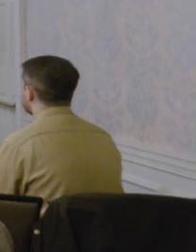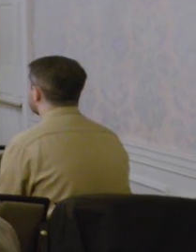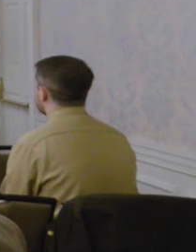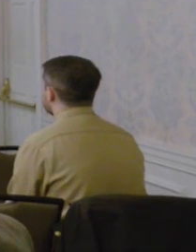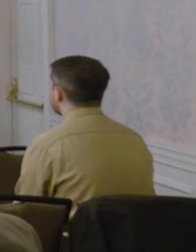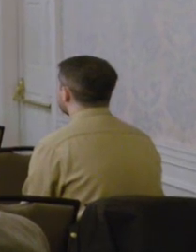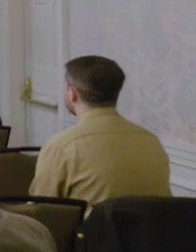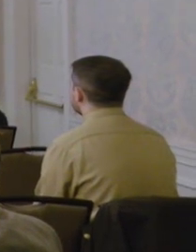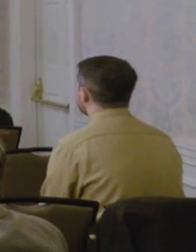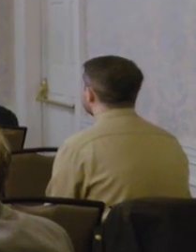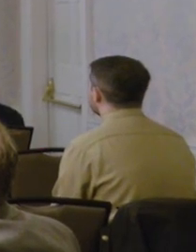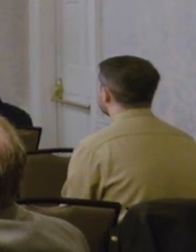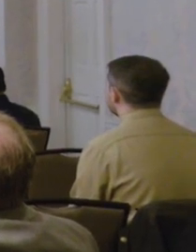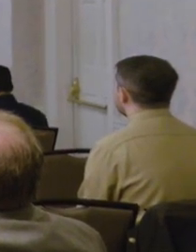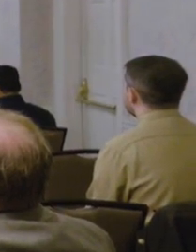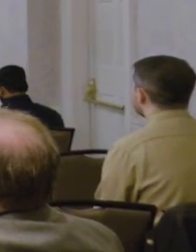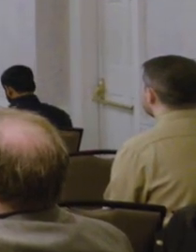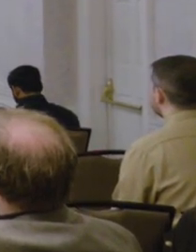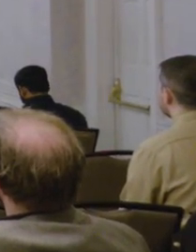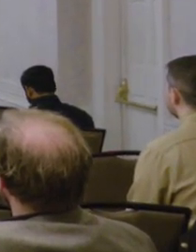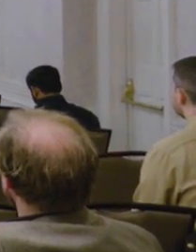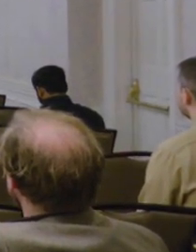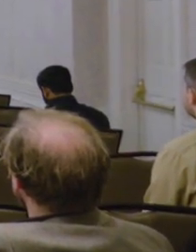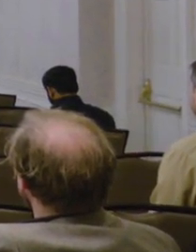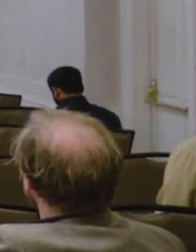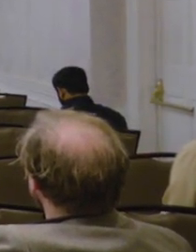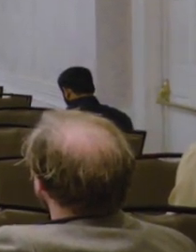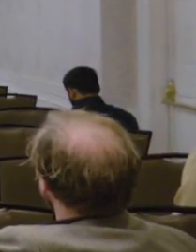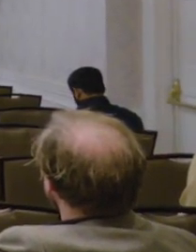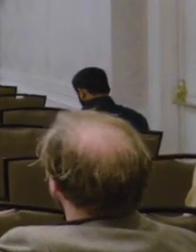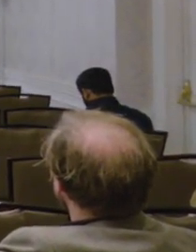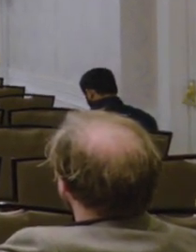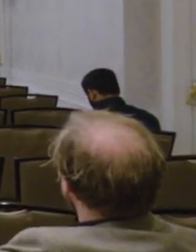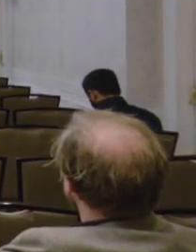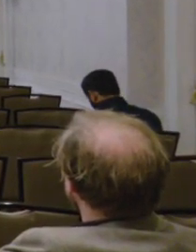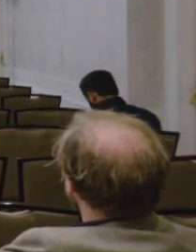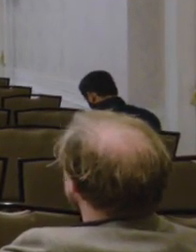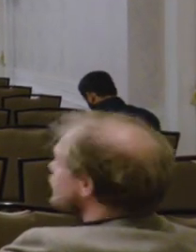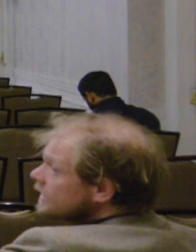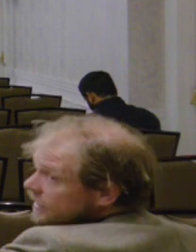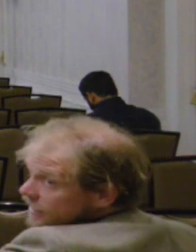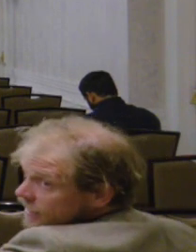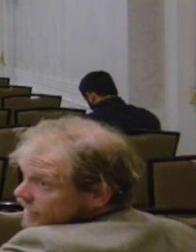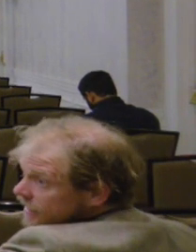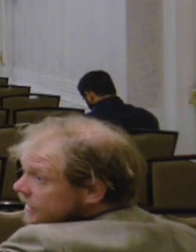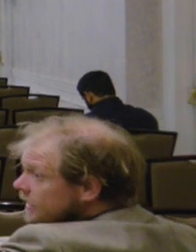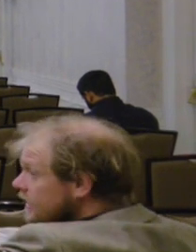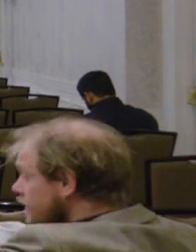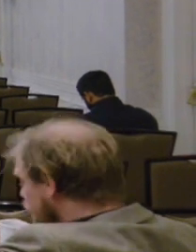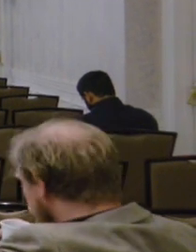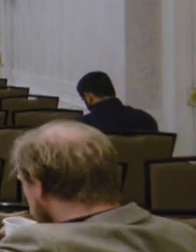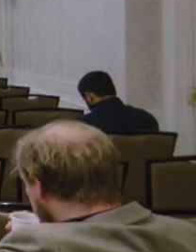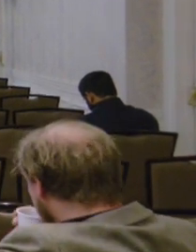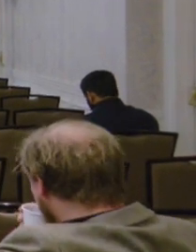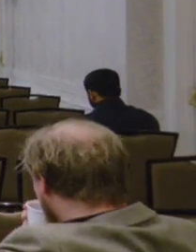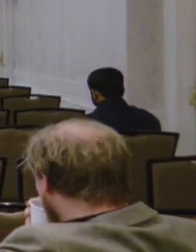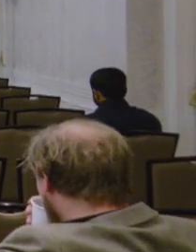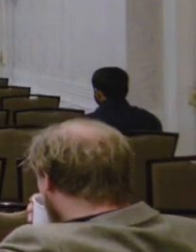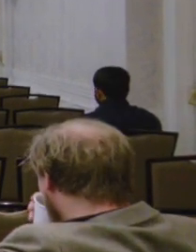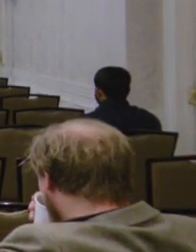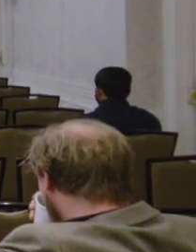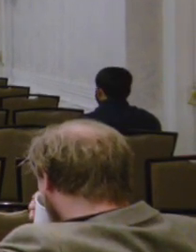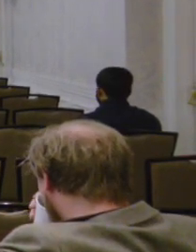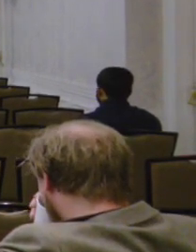improve teacher professional development. And I want to start us off thinking about some general principles before we dive into these specifics.